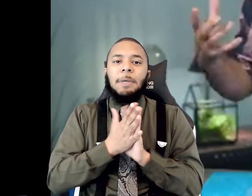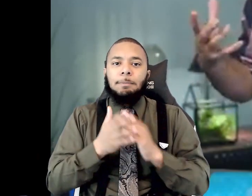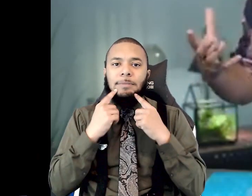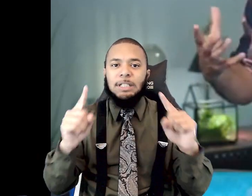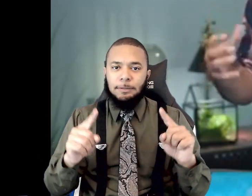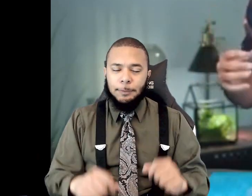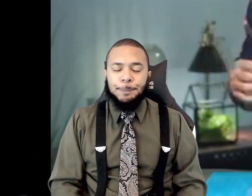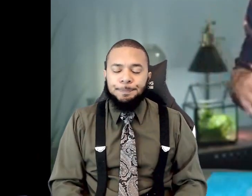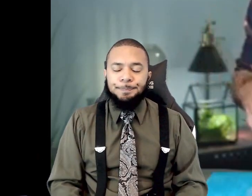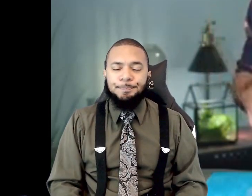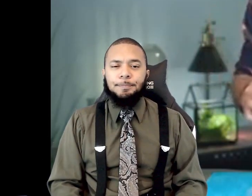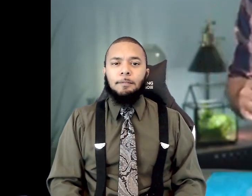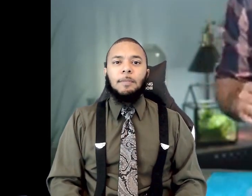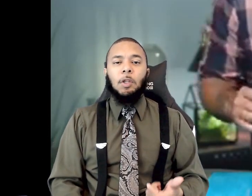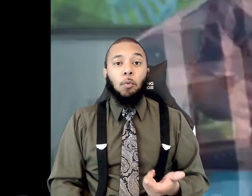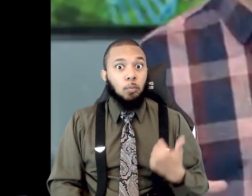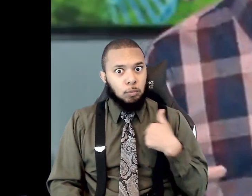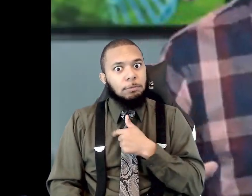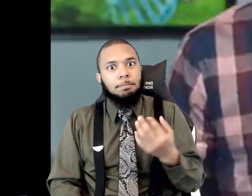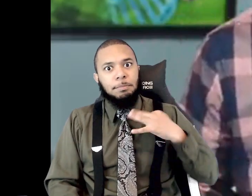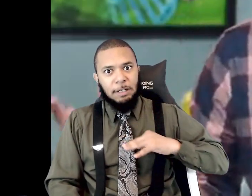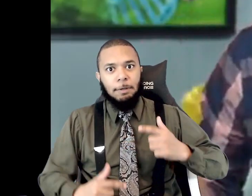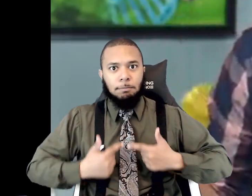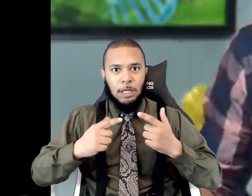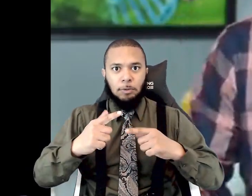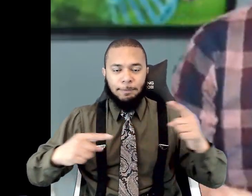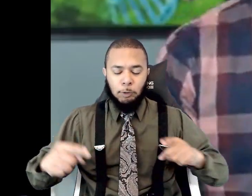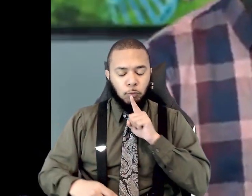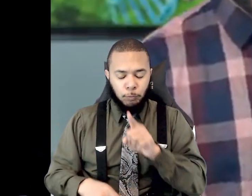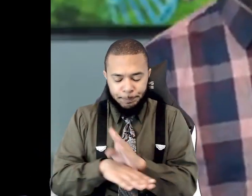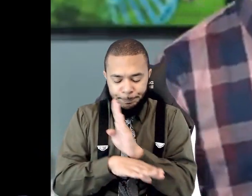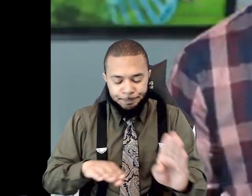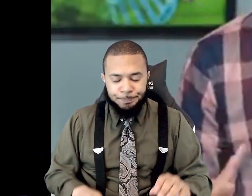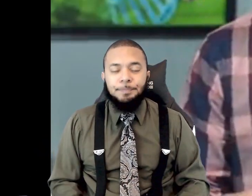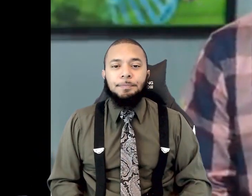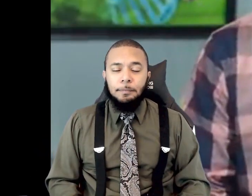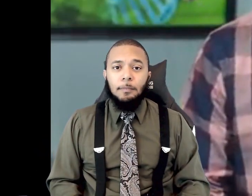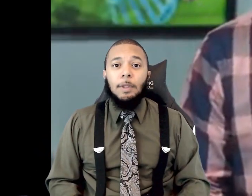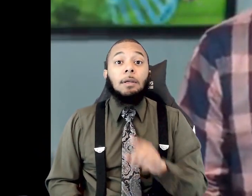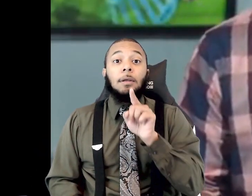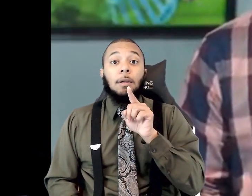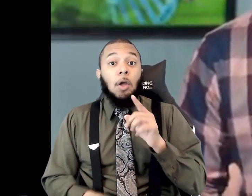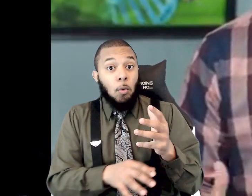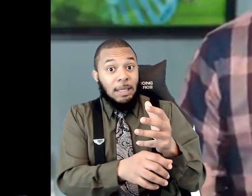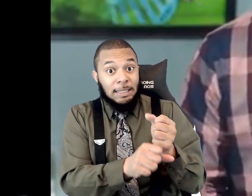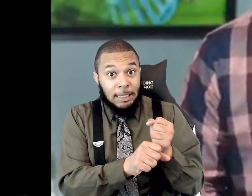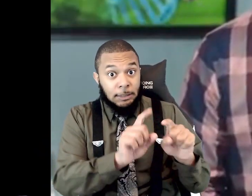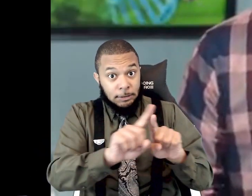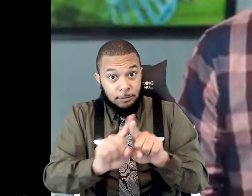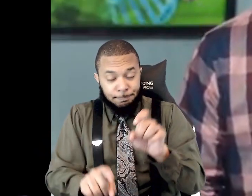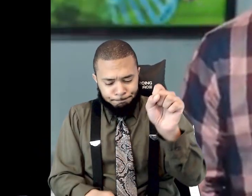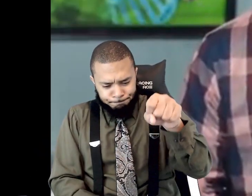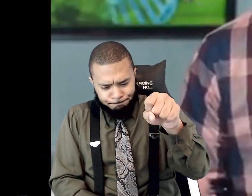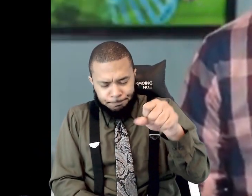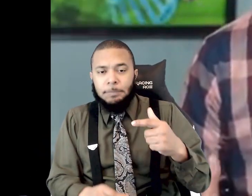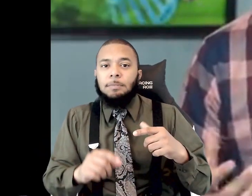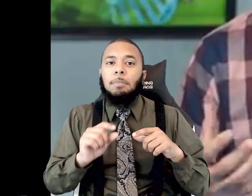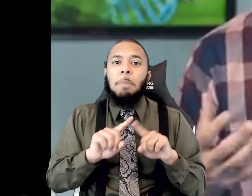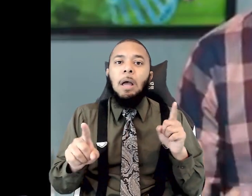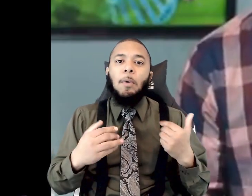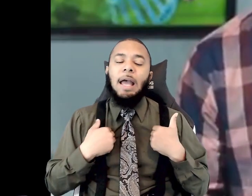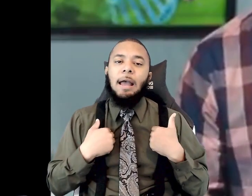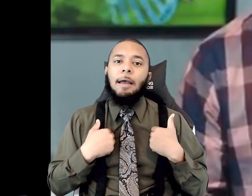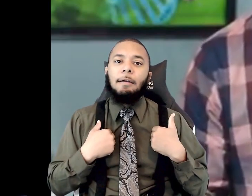right? So we have a lot of benefits from that. In addition to the things that we actually get, we also have a lot